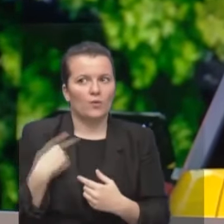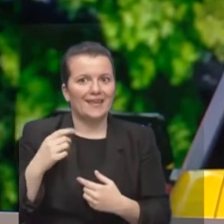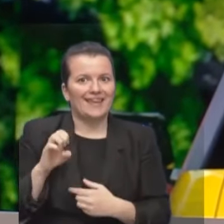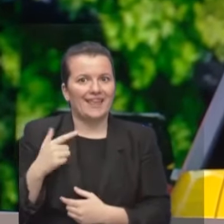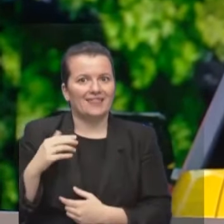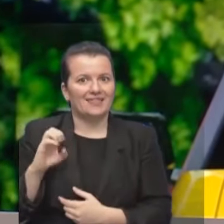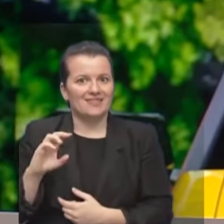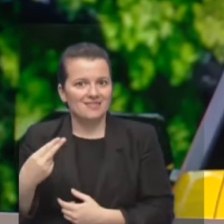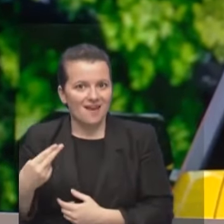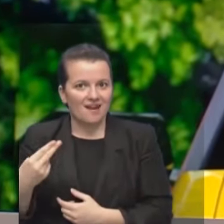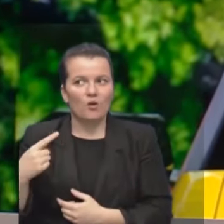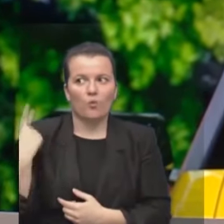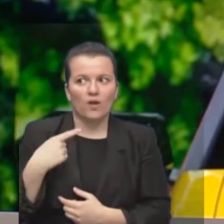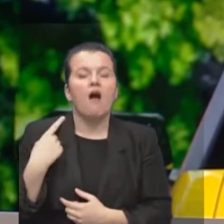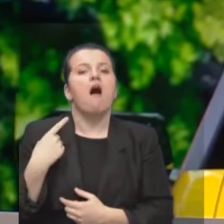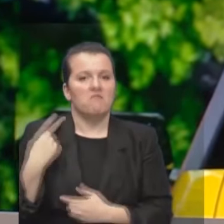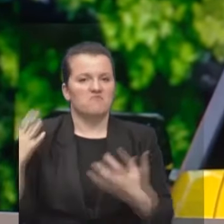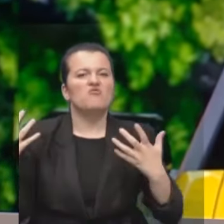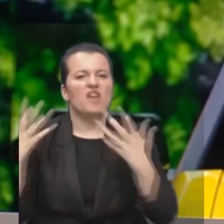standard hybrid and rechargeable